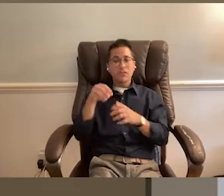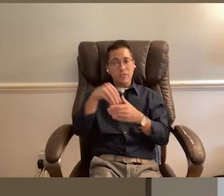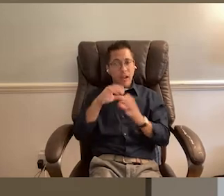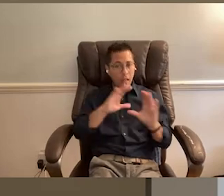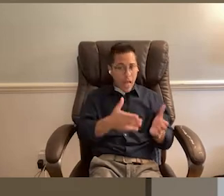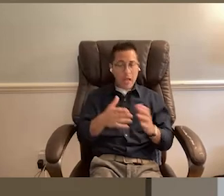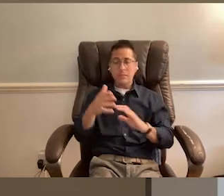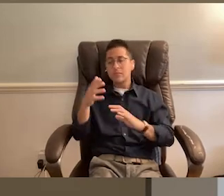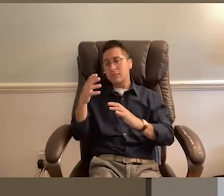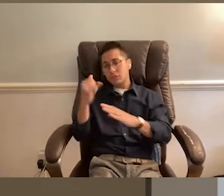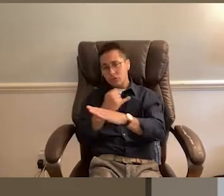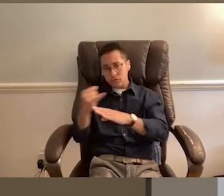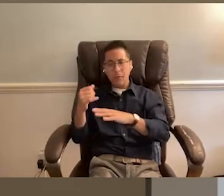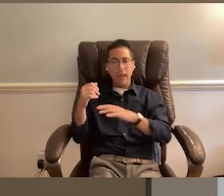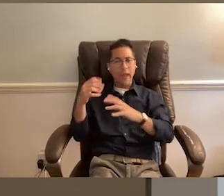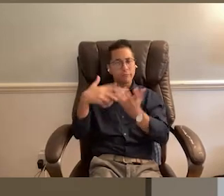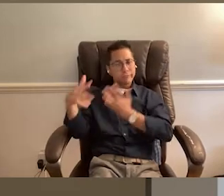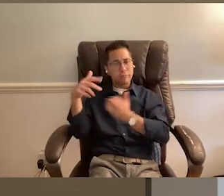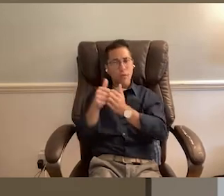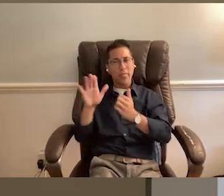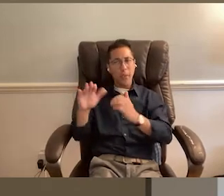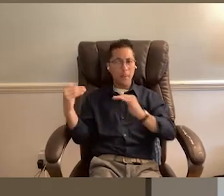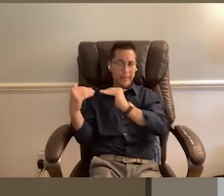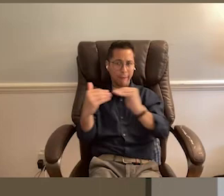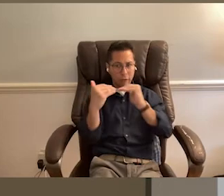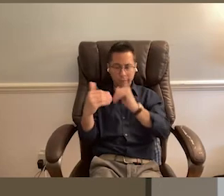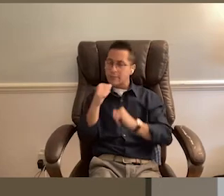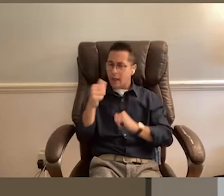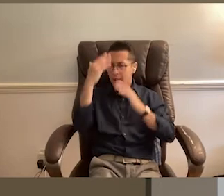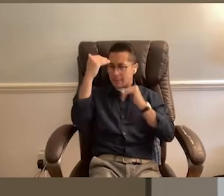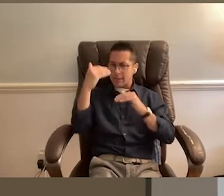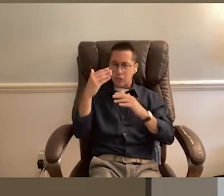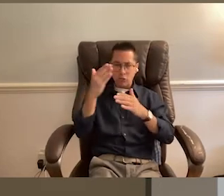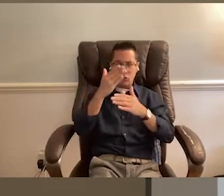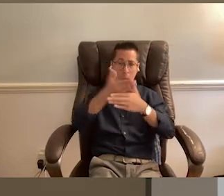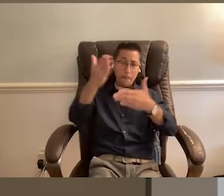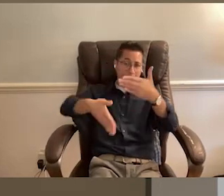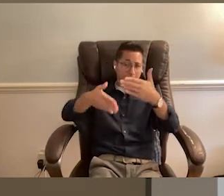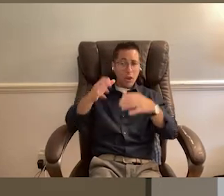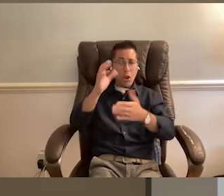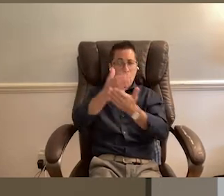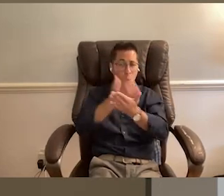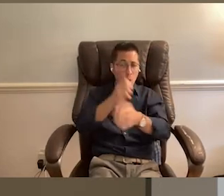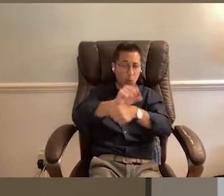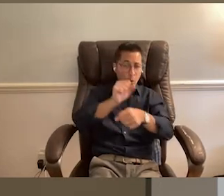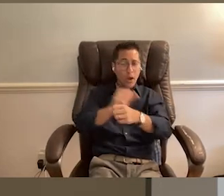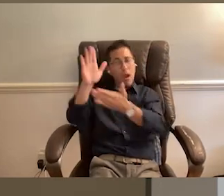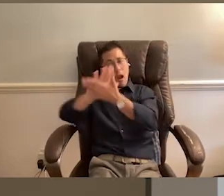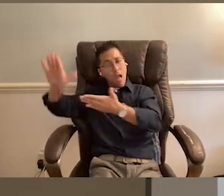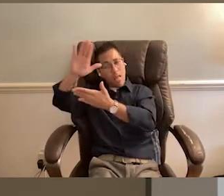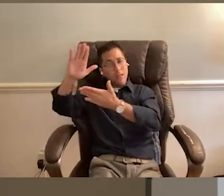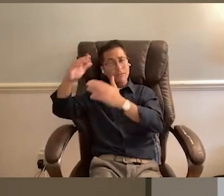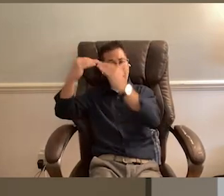sports games, making friends. I really like this because some of our students, the big sports games, the big